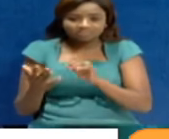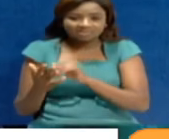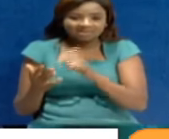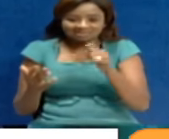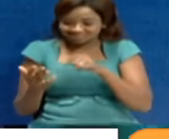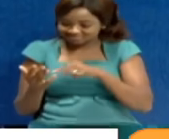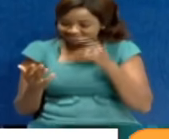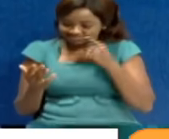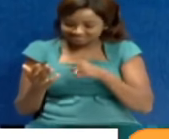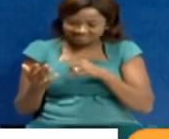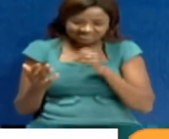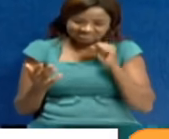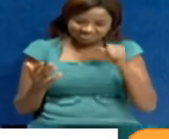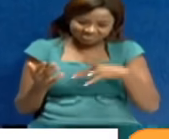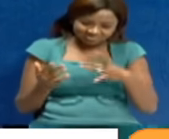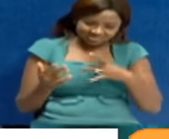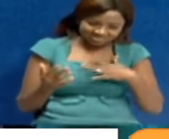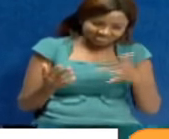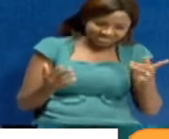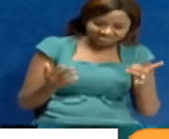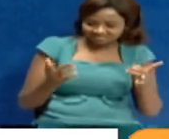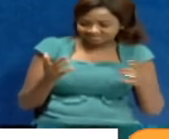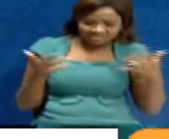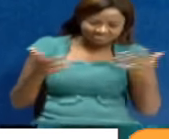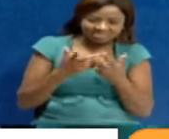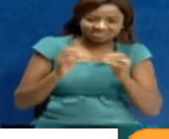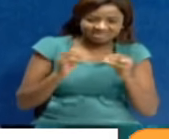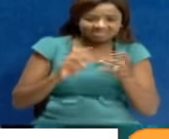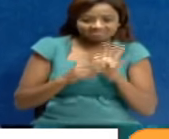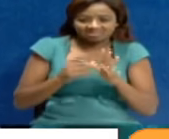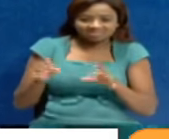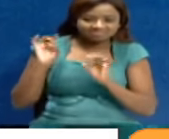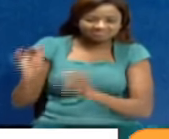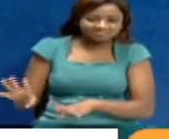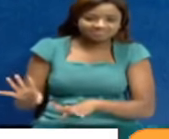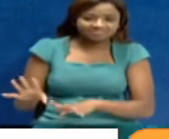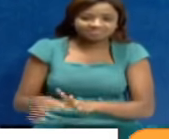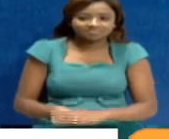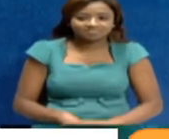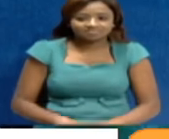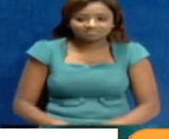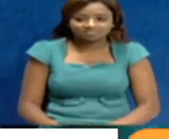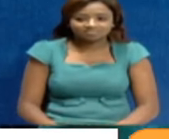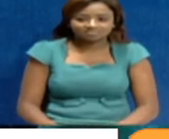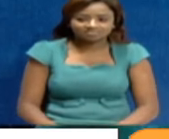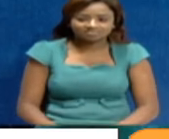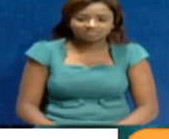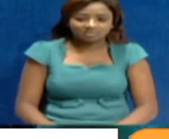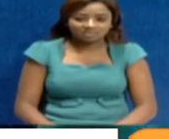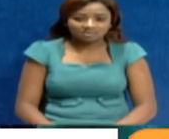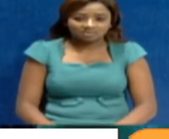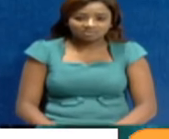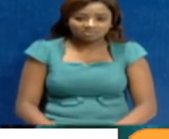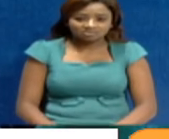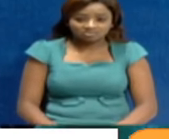political interests that mitigate. So I'm a bit slow in terms of condemning wholesomely the lawyers working